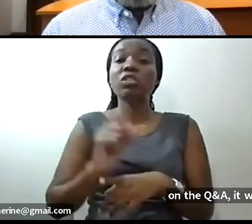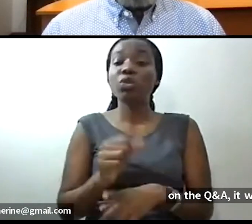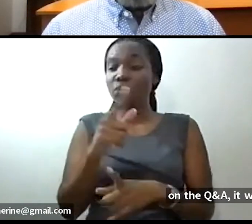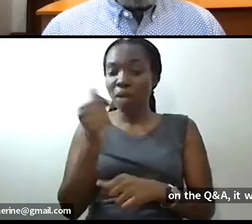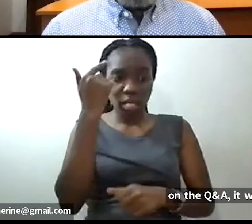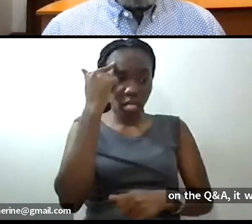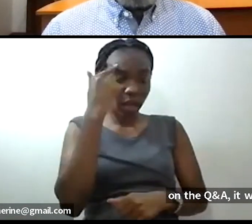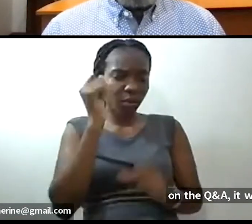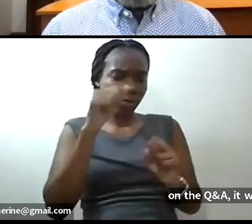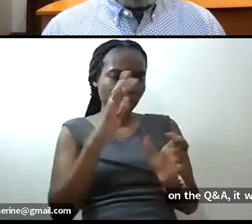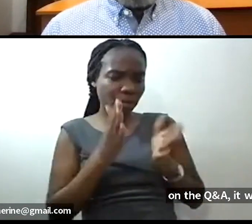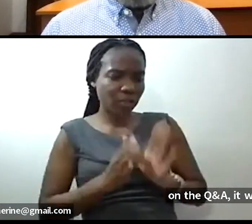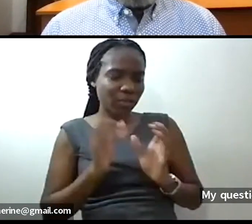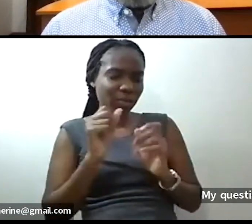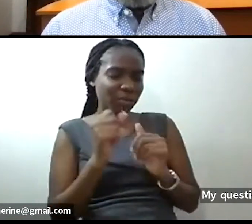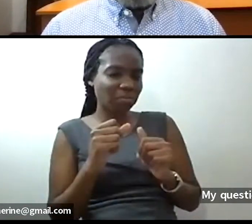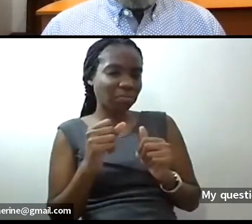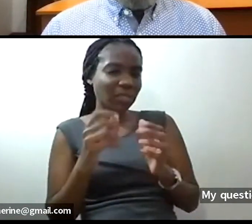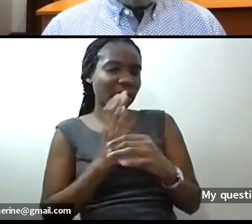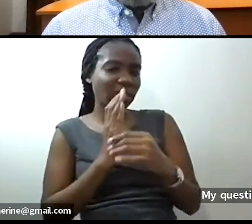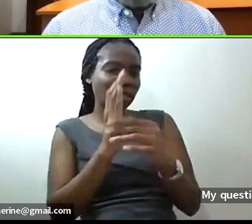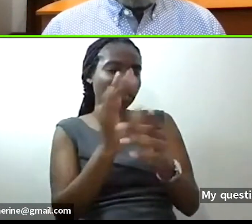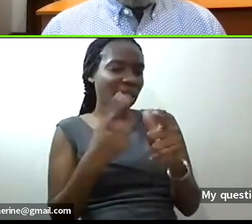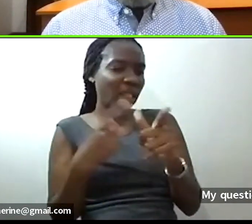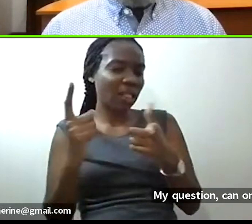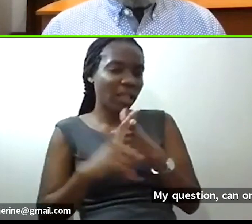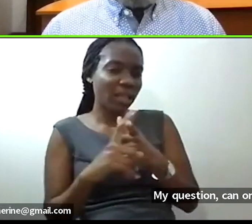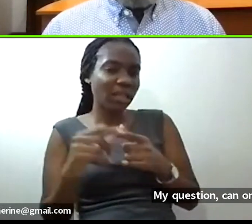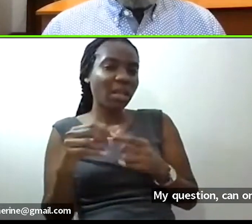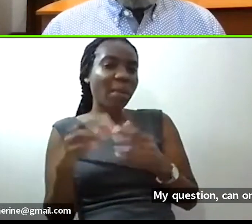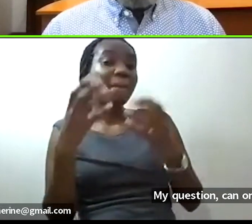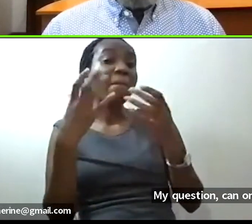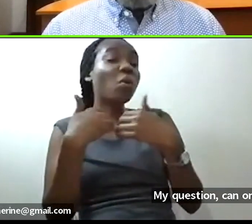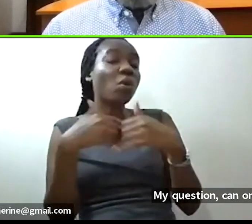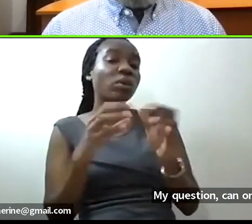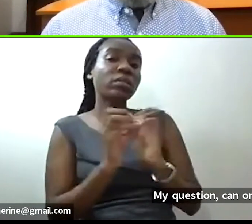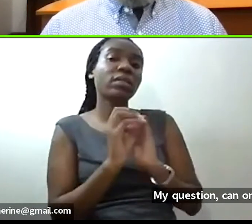a caveat on no loss when the investment starts making losses?